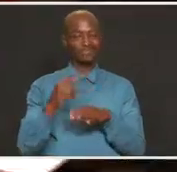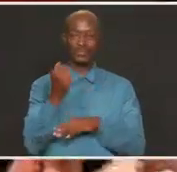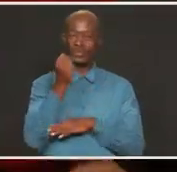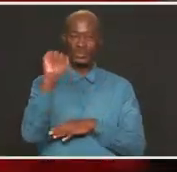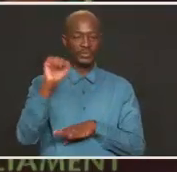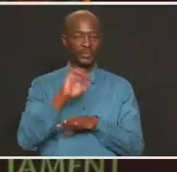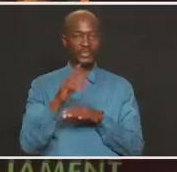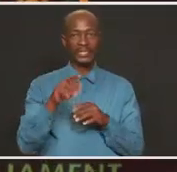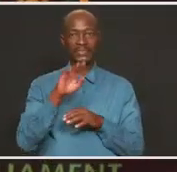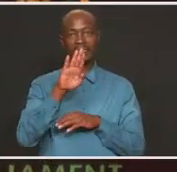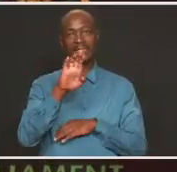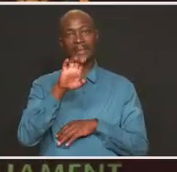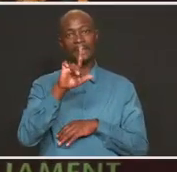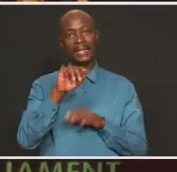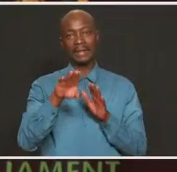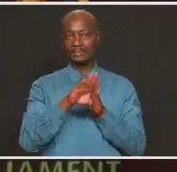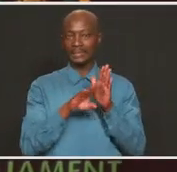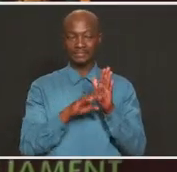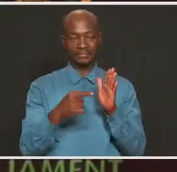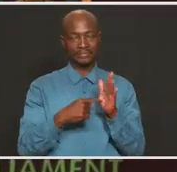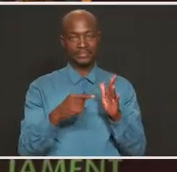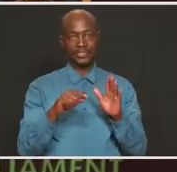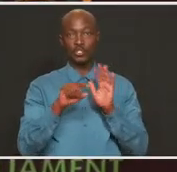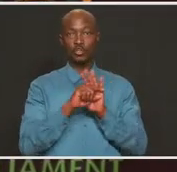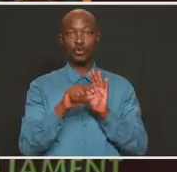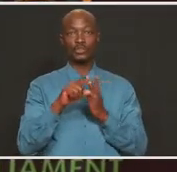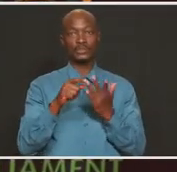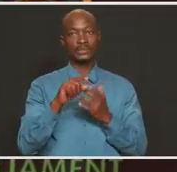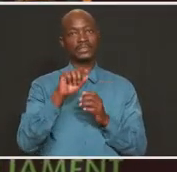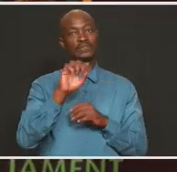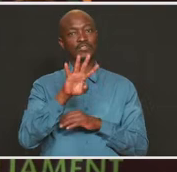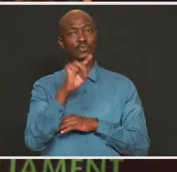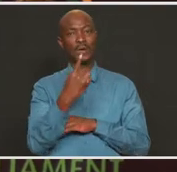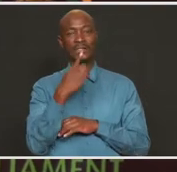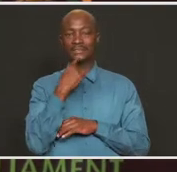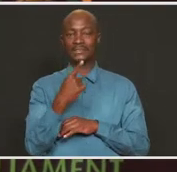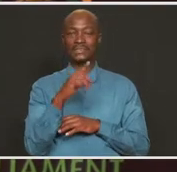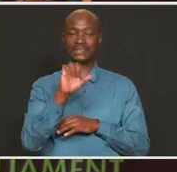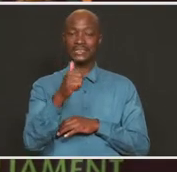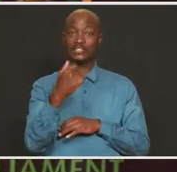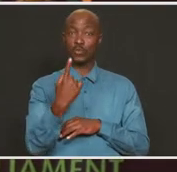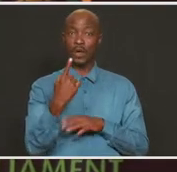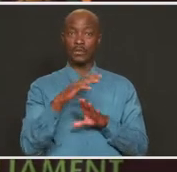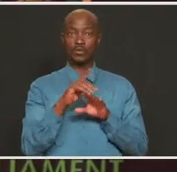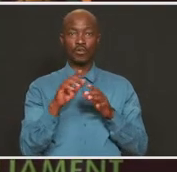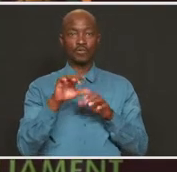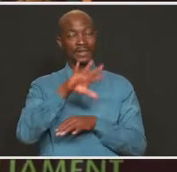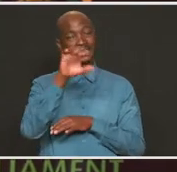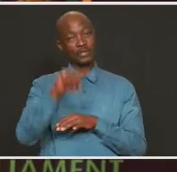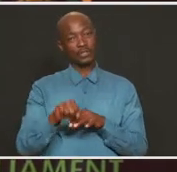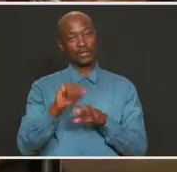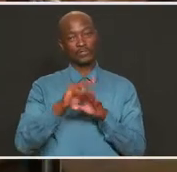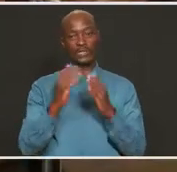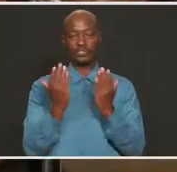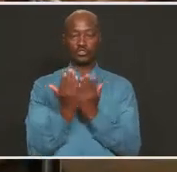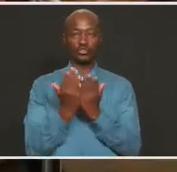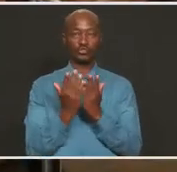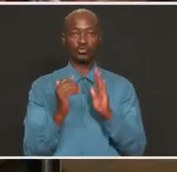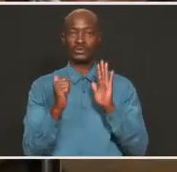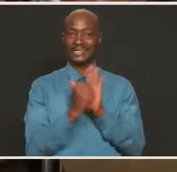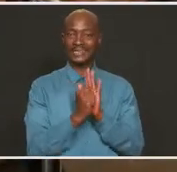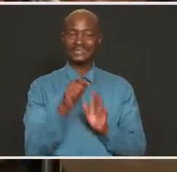and in particular close 41 That Remains the section 61 of the South African schools Act